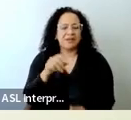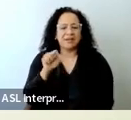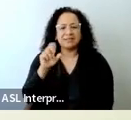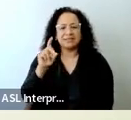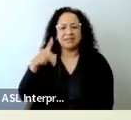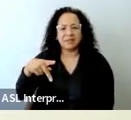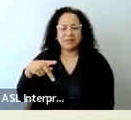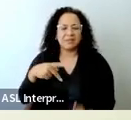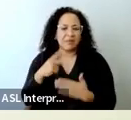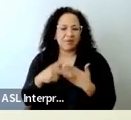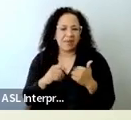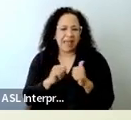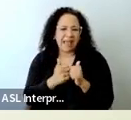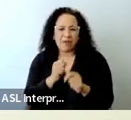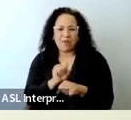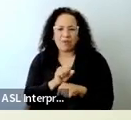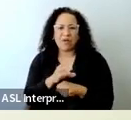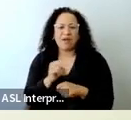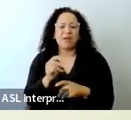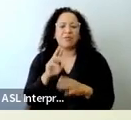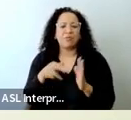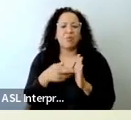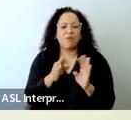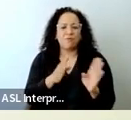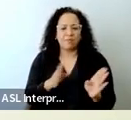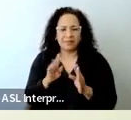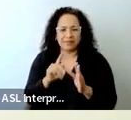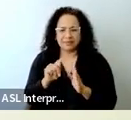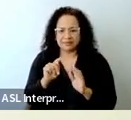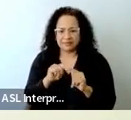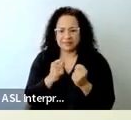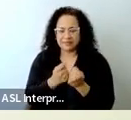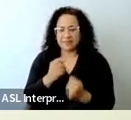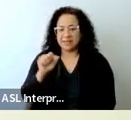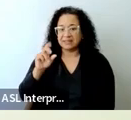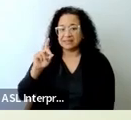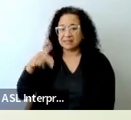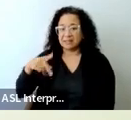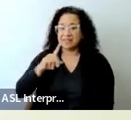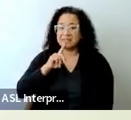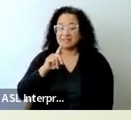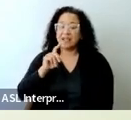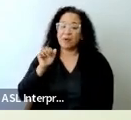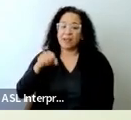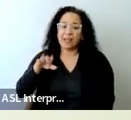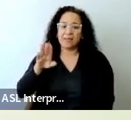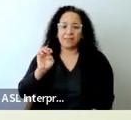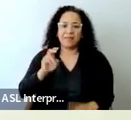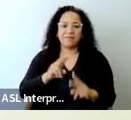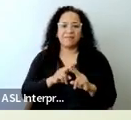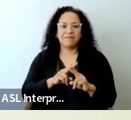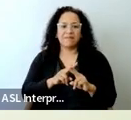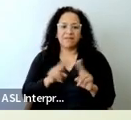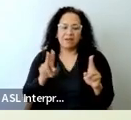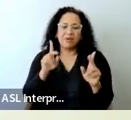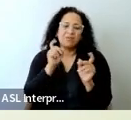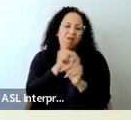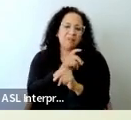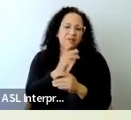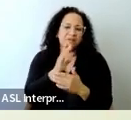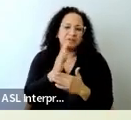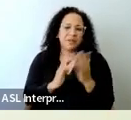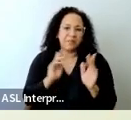program mechanics and the role of the planning team. You know, SDP is or can be very complicated for some